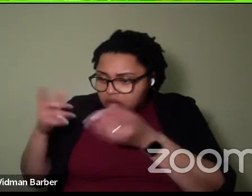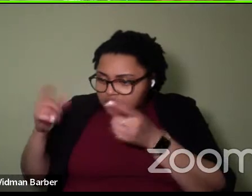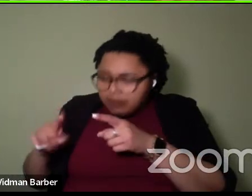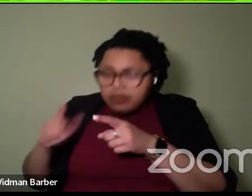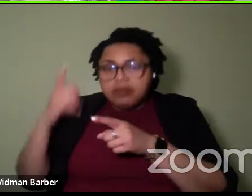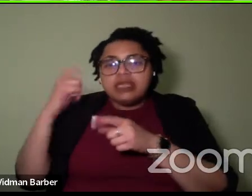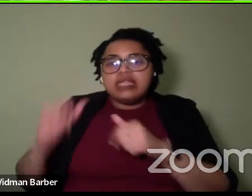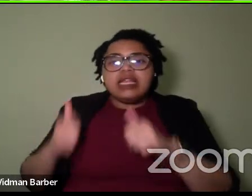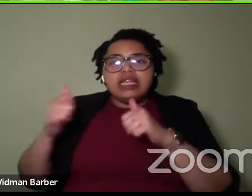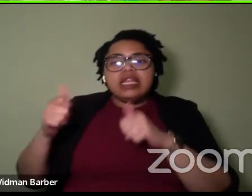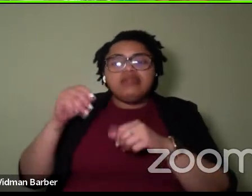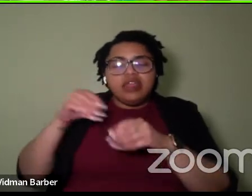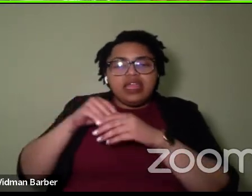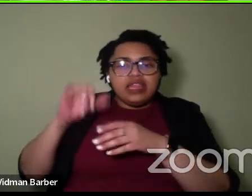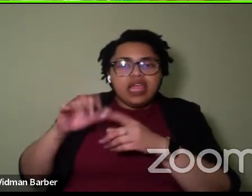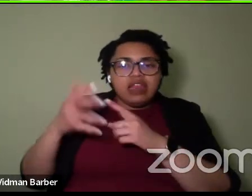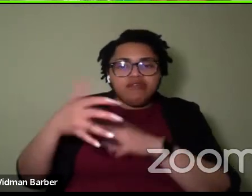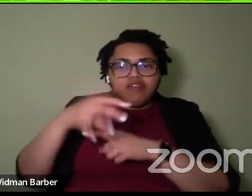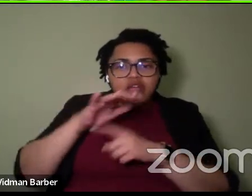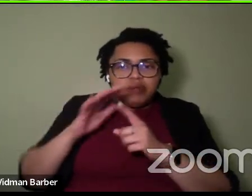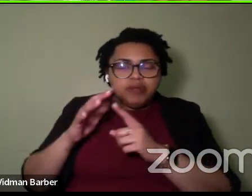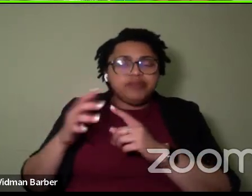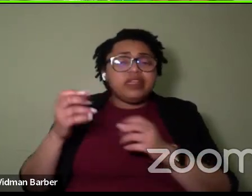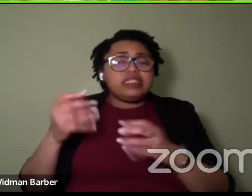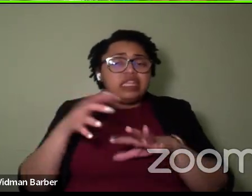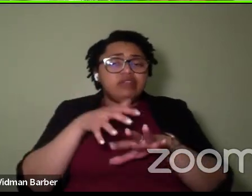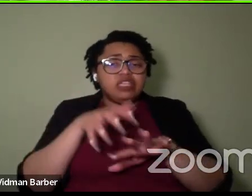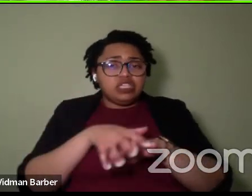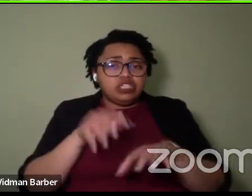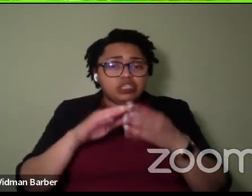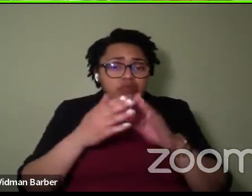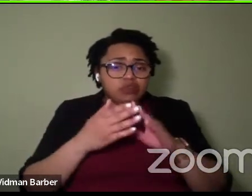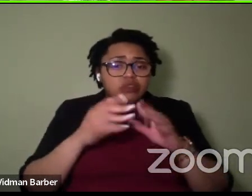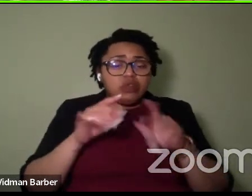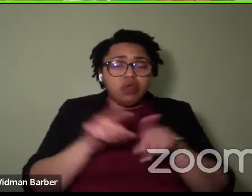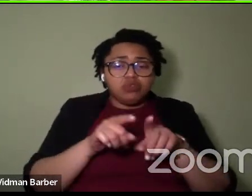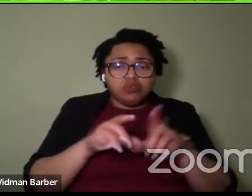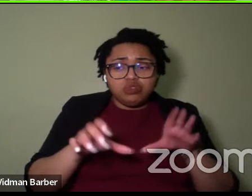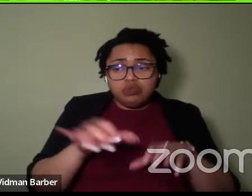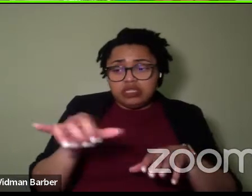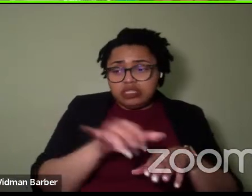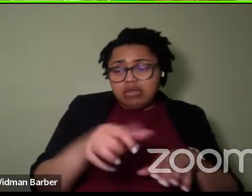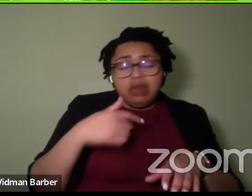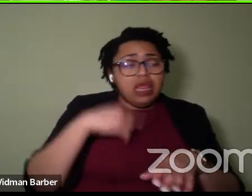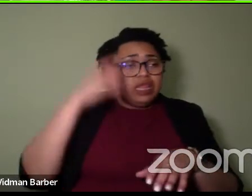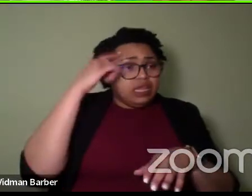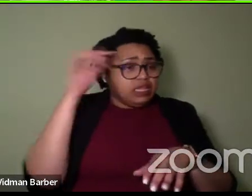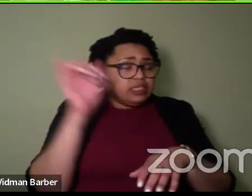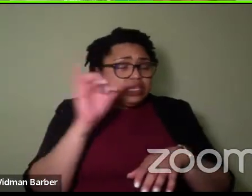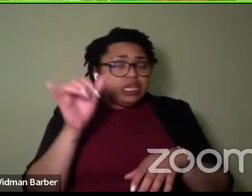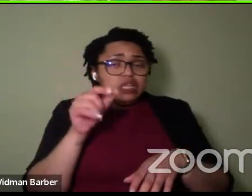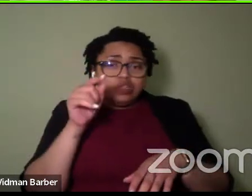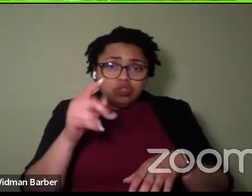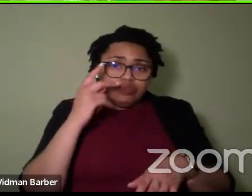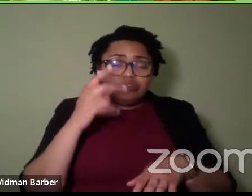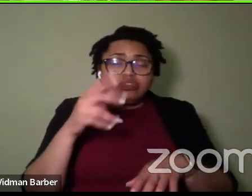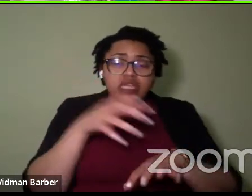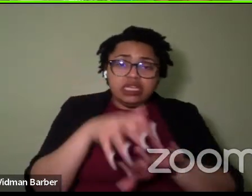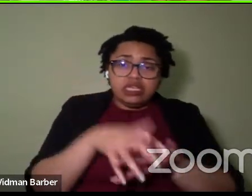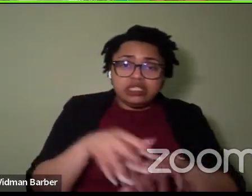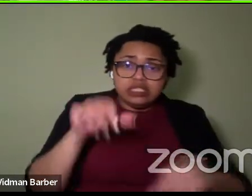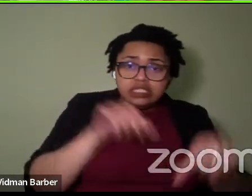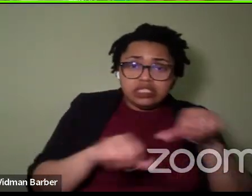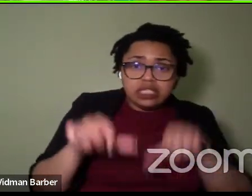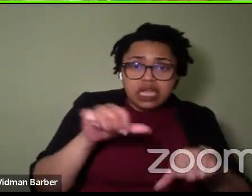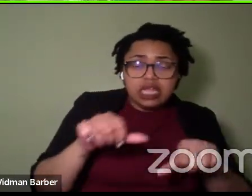landscapes. There's a lot of Indigenous communities also doing the same. And I think it's kind of like using Indigenous science by